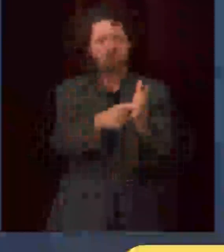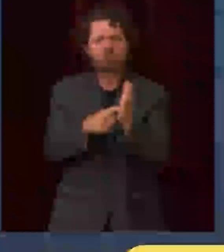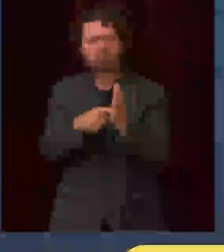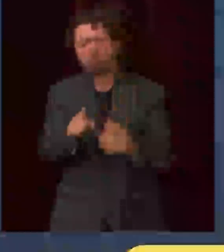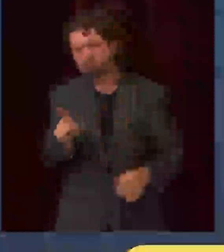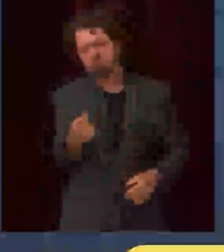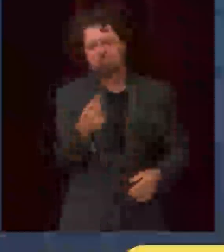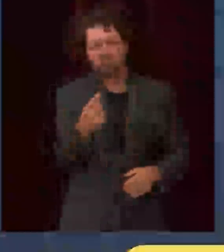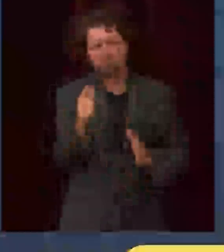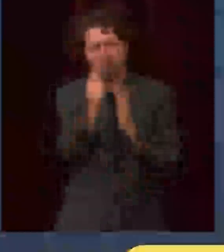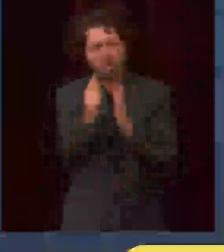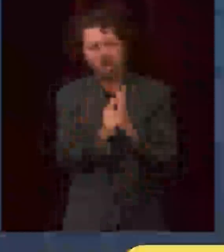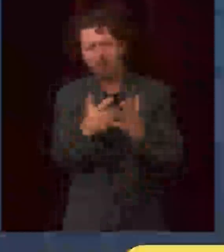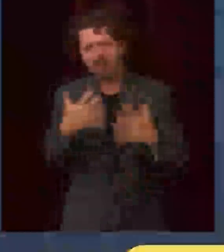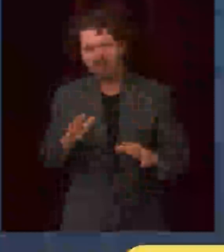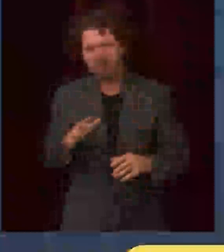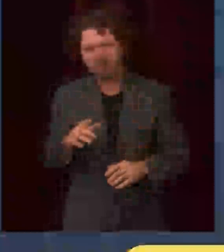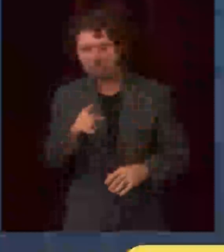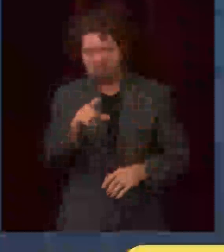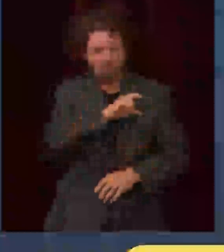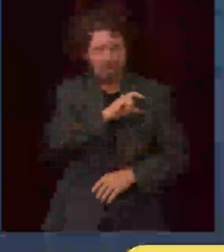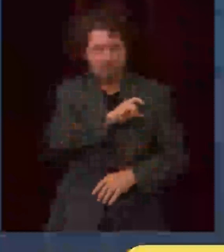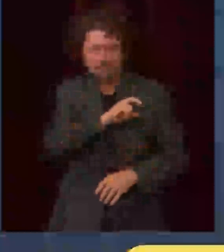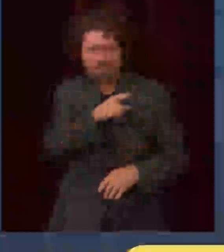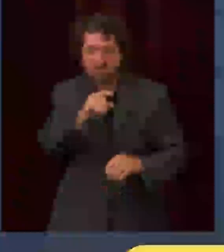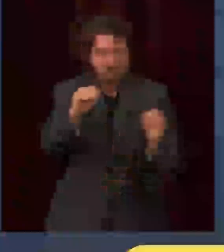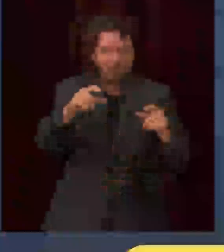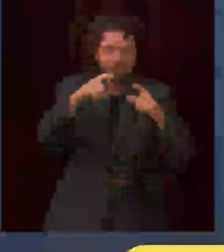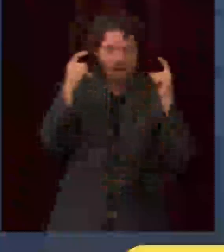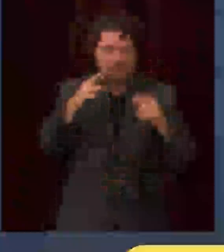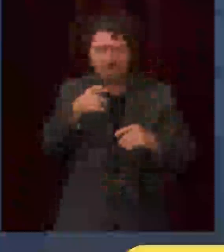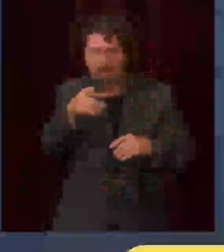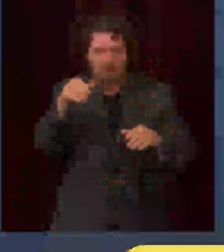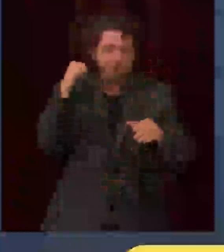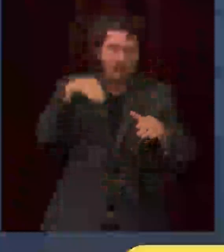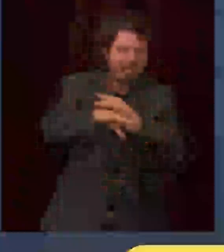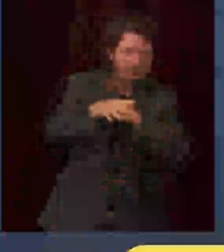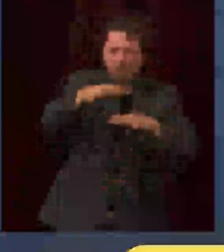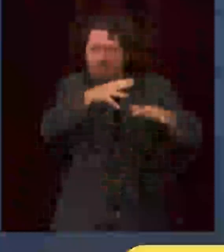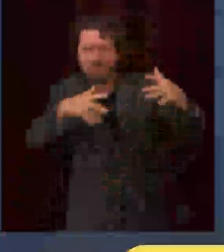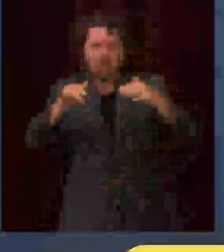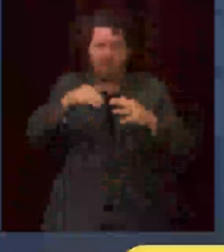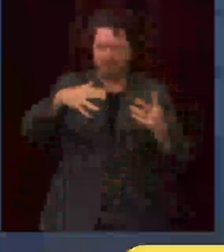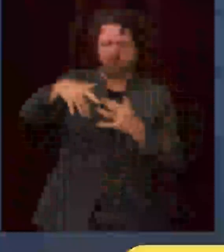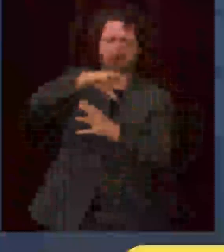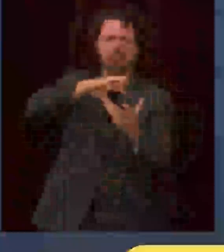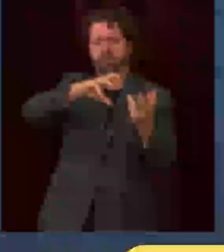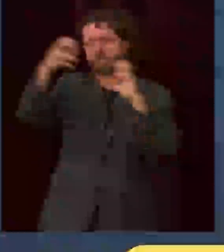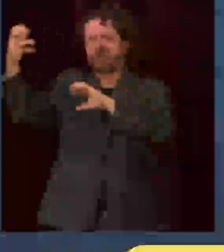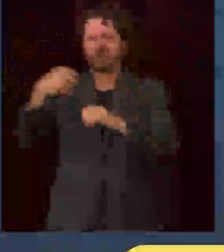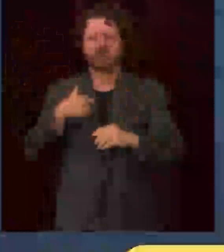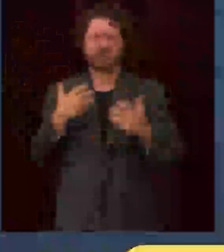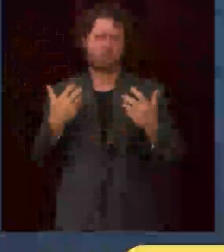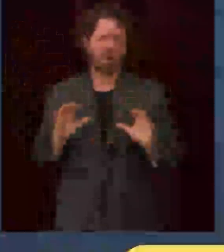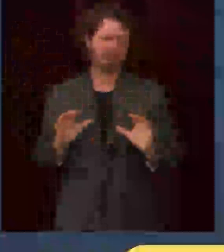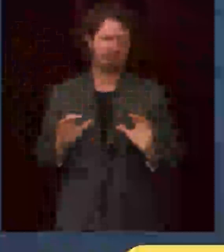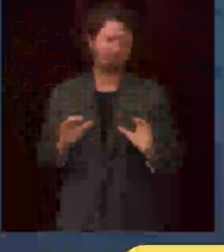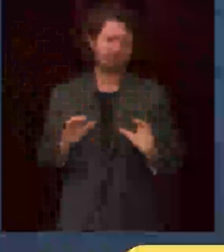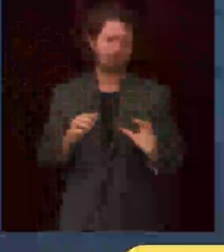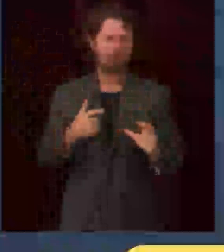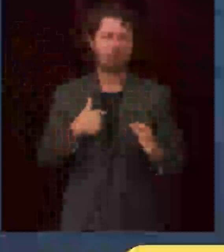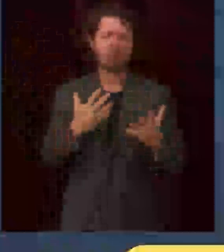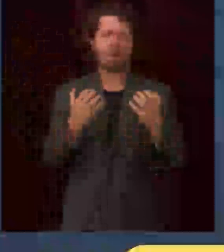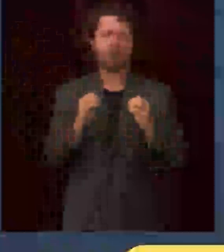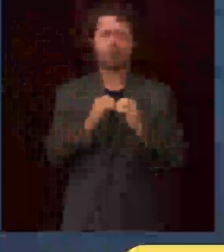bookstores. What we are going to do is hope that they can consider why this is a badge of honor and a badge of of caring about